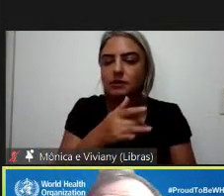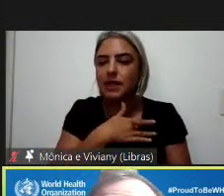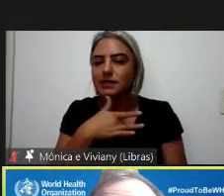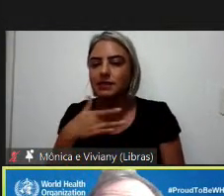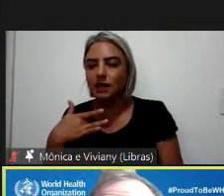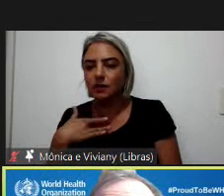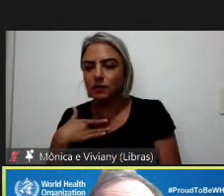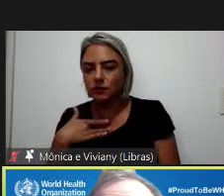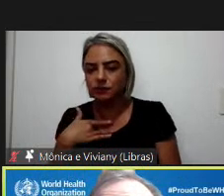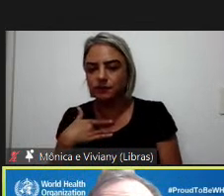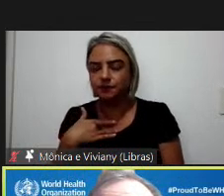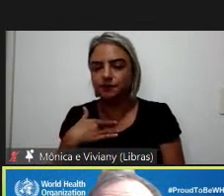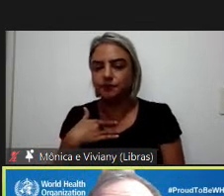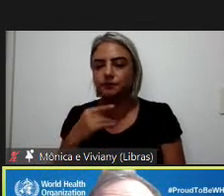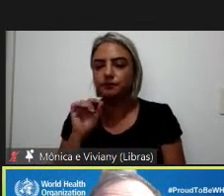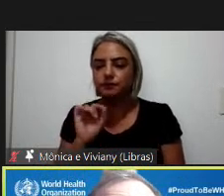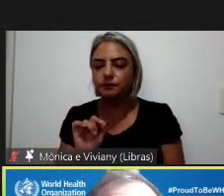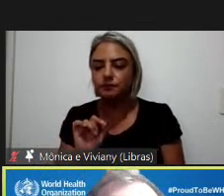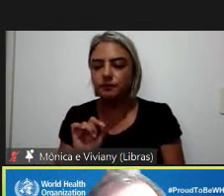know they touched areas on